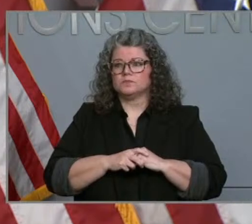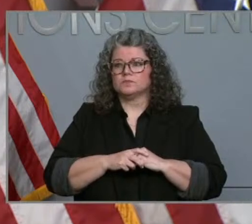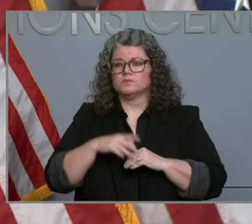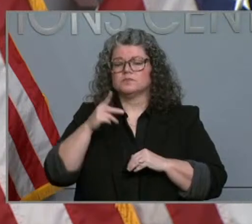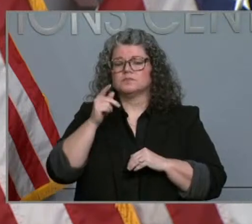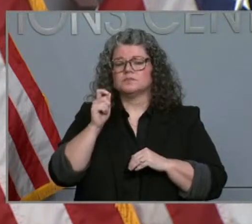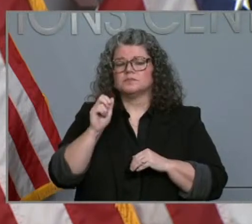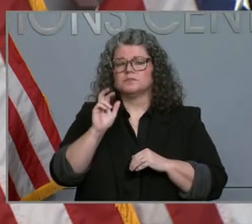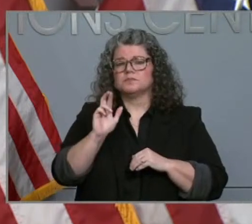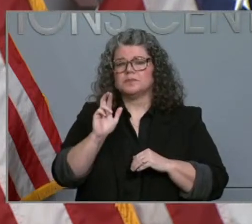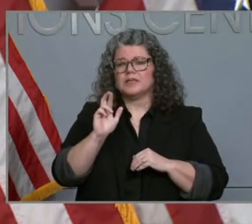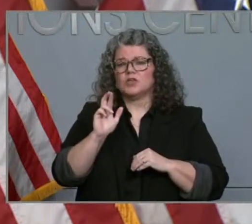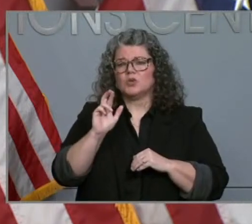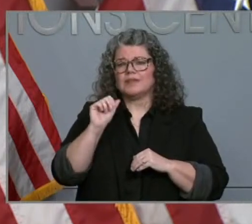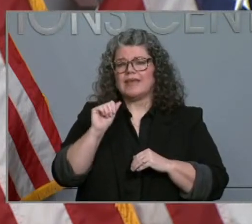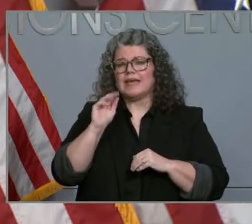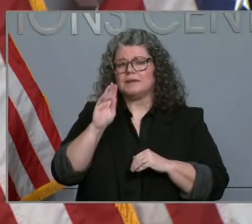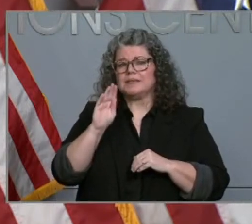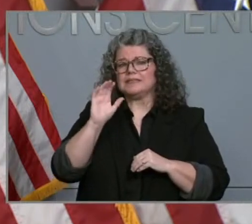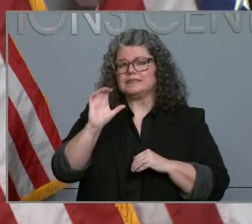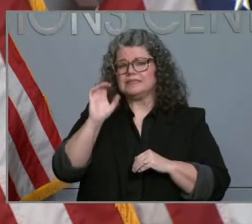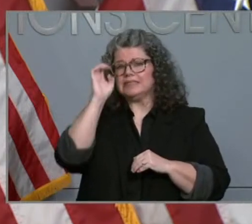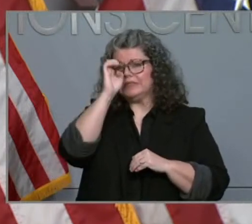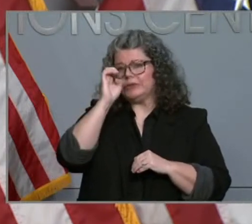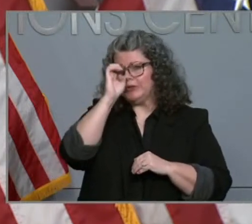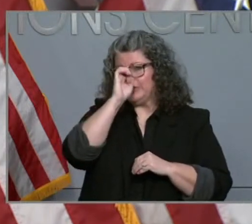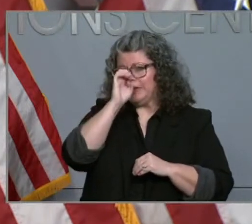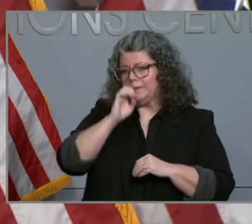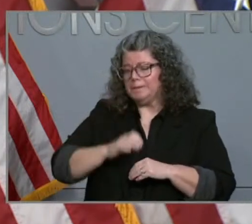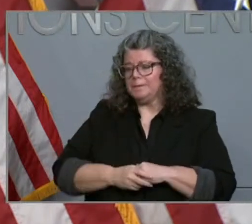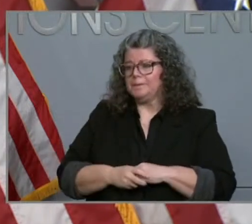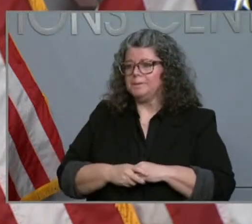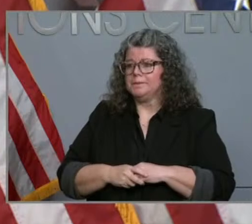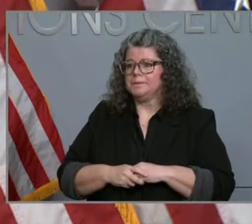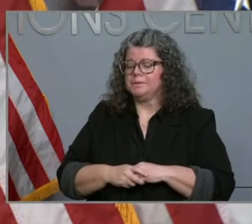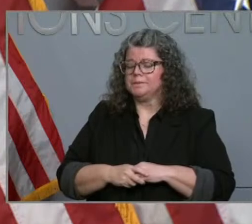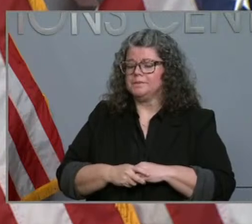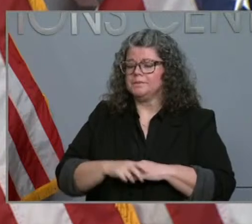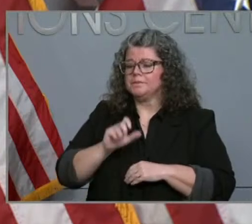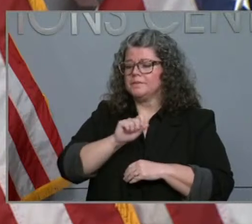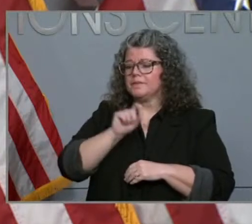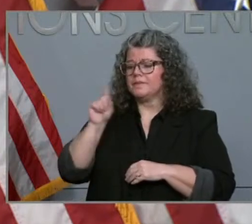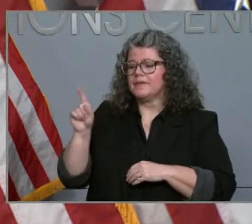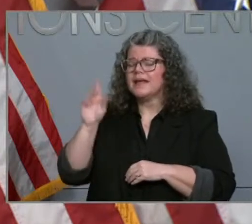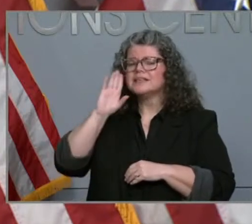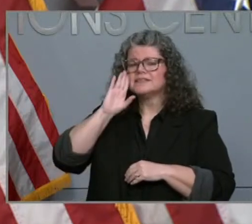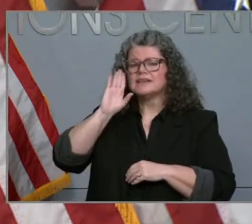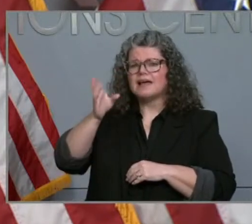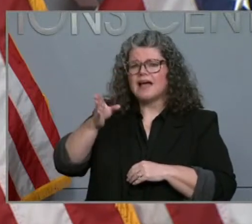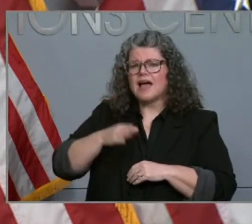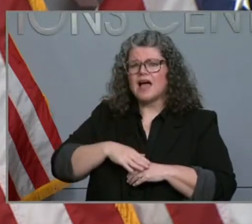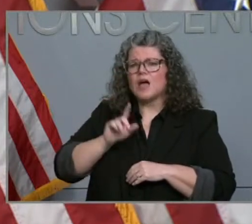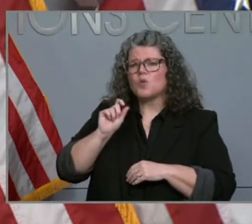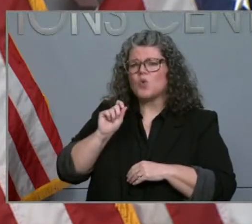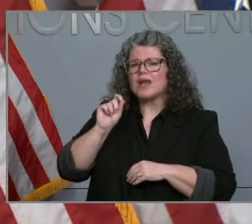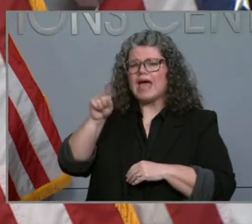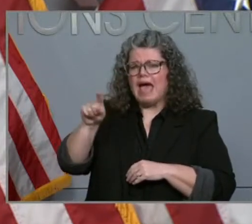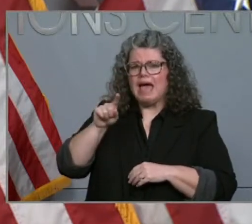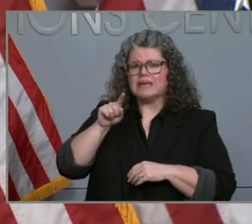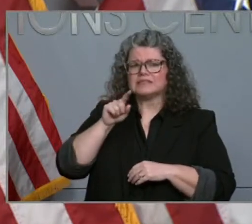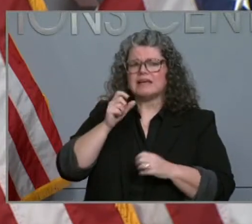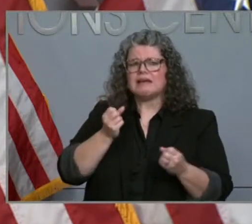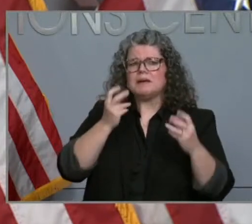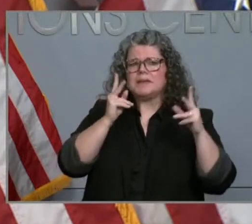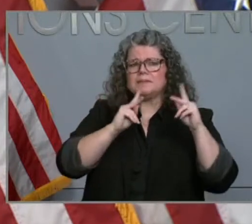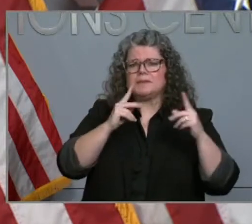Peter Charlamos with ABC News. You're up. Hi. I just wanted to ask about turnout. I understand